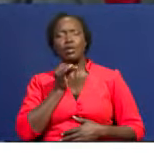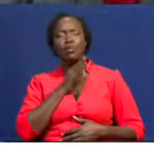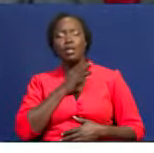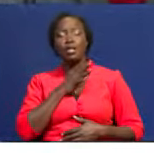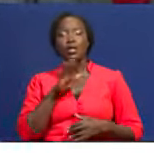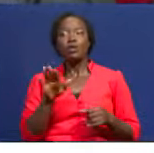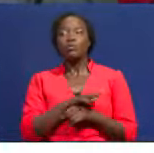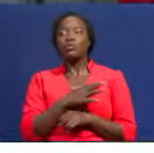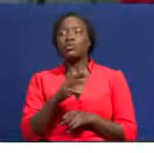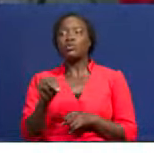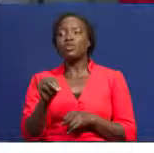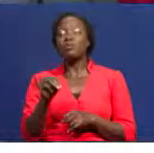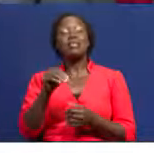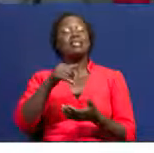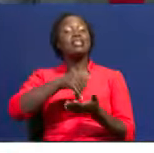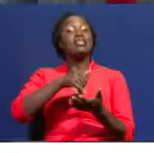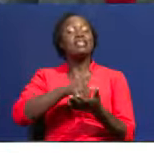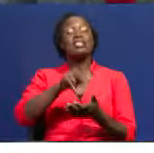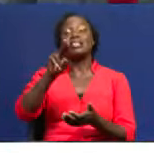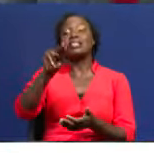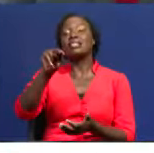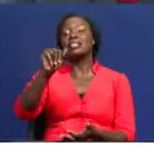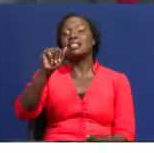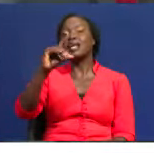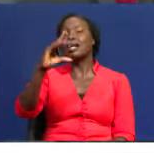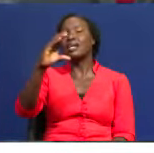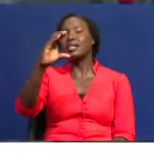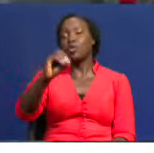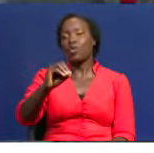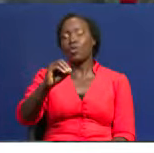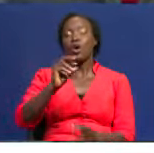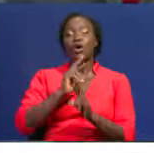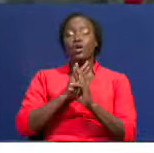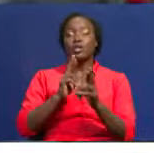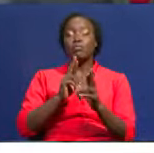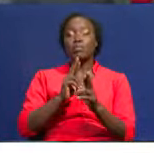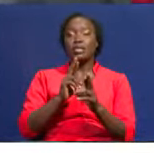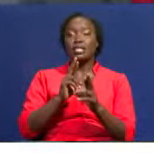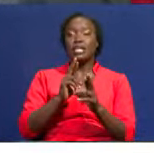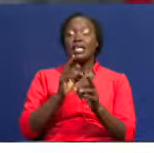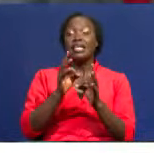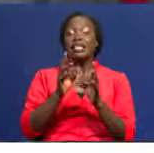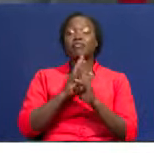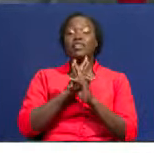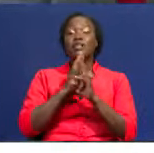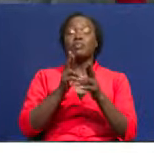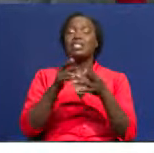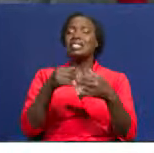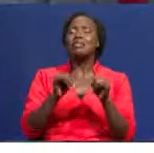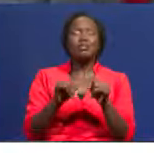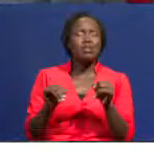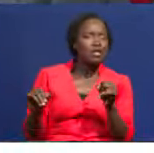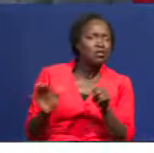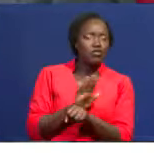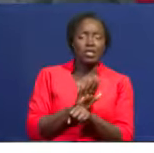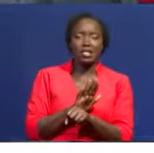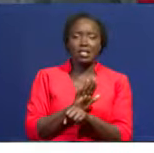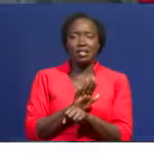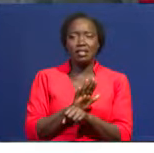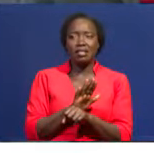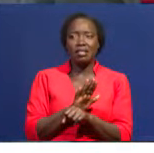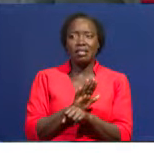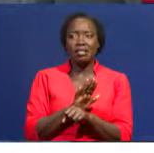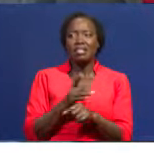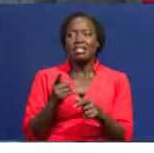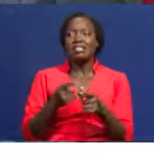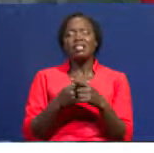most of them are correctly contained in the NADCO report. But if this NADCO report is implemented fully,